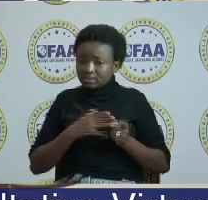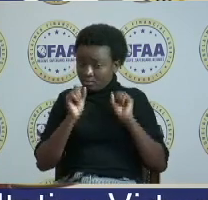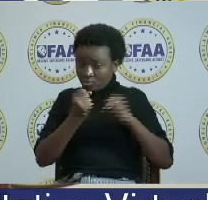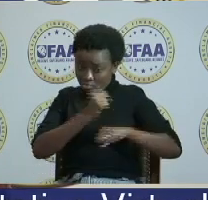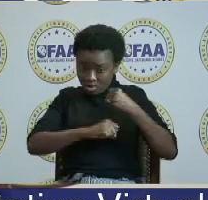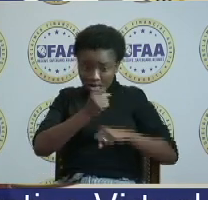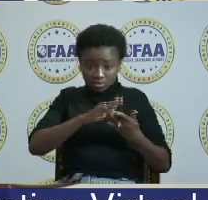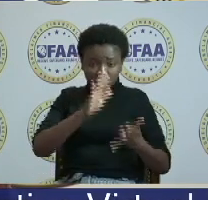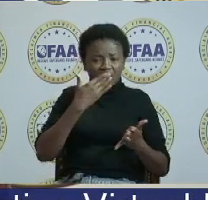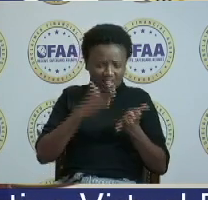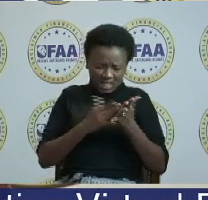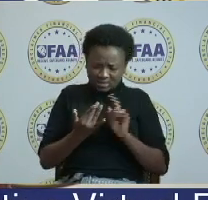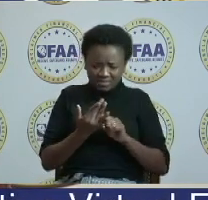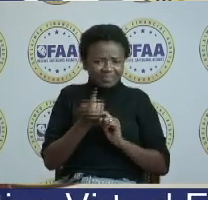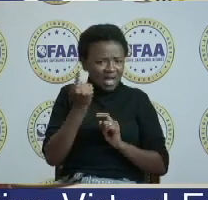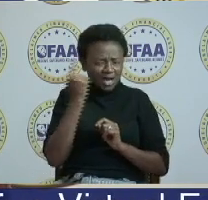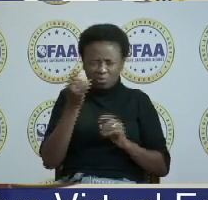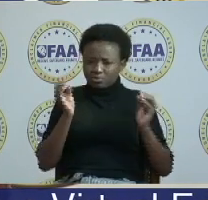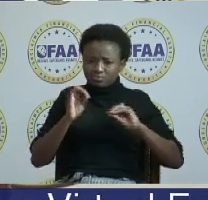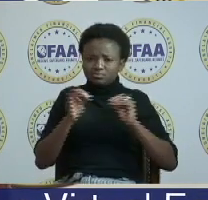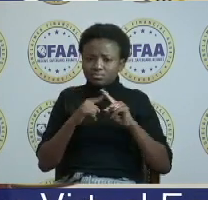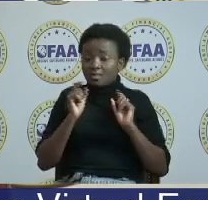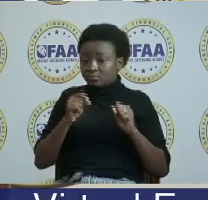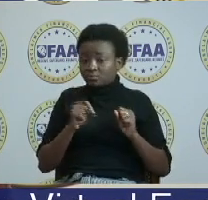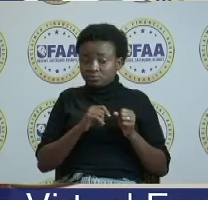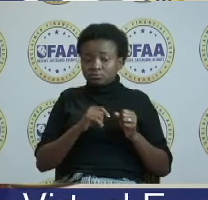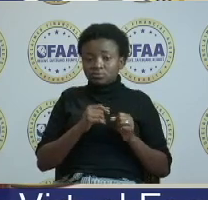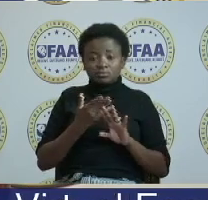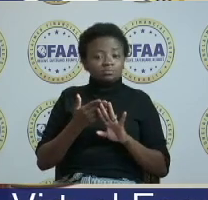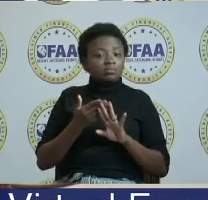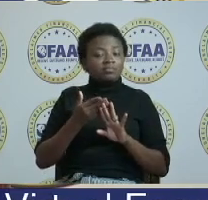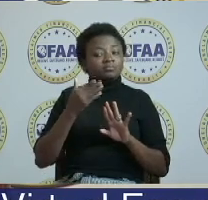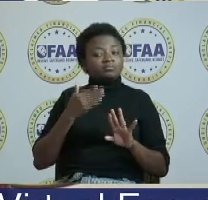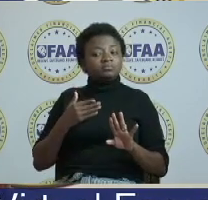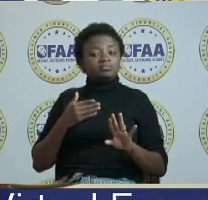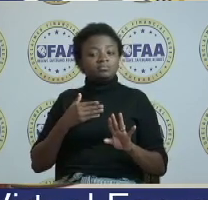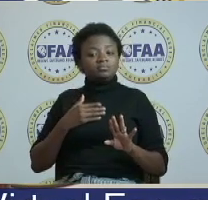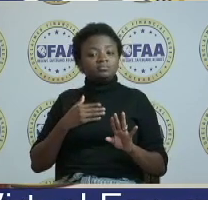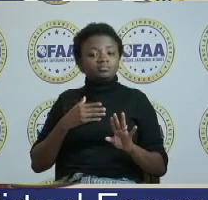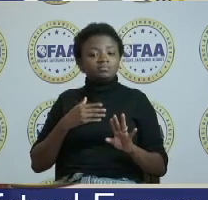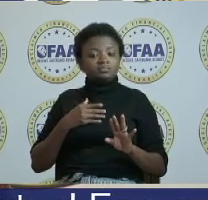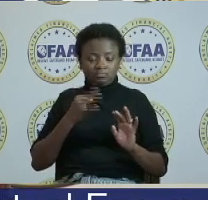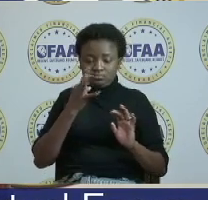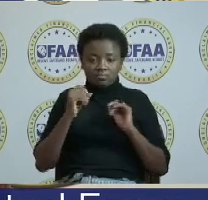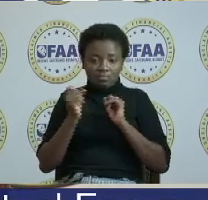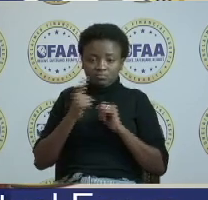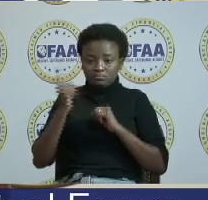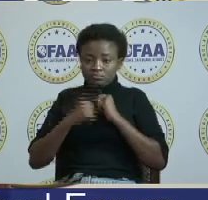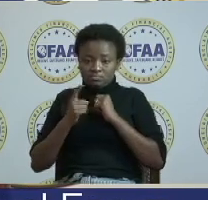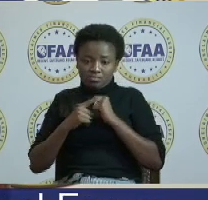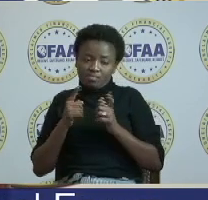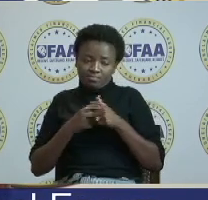whereby they have that proactive measure that even before that yet of June, before the assets